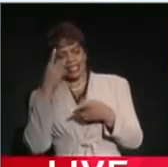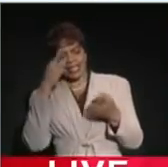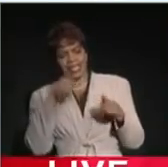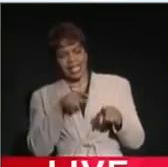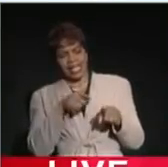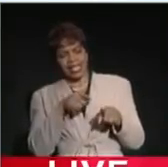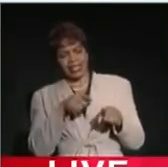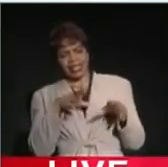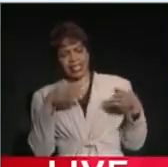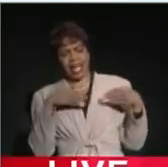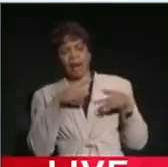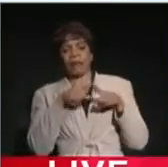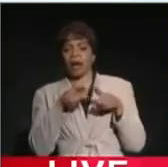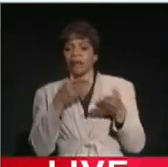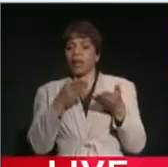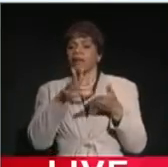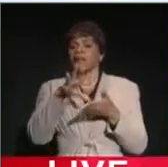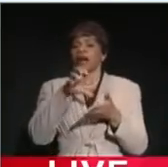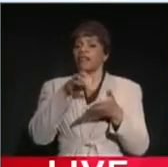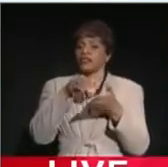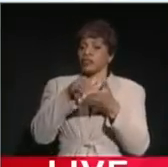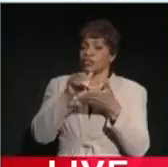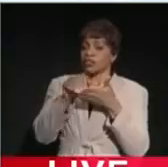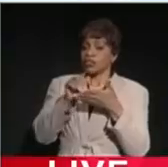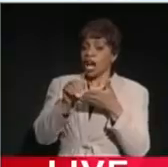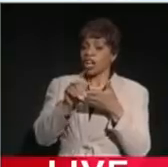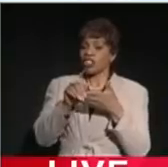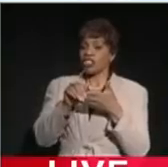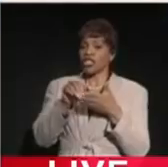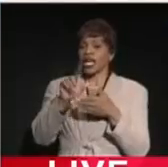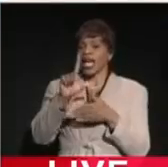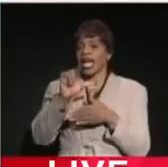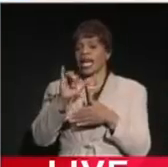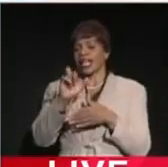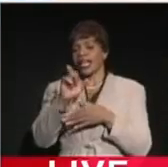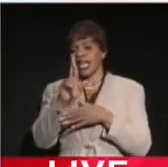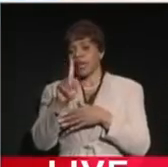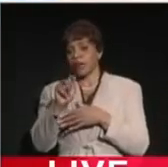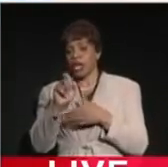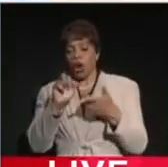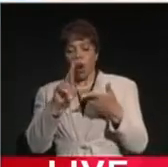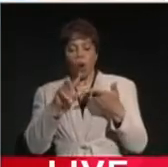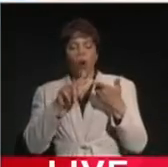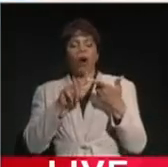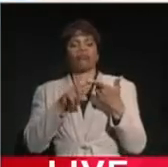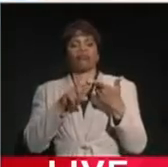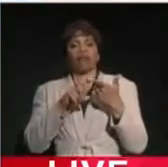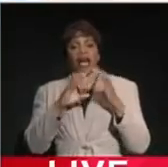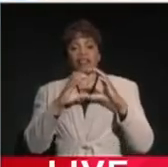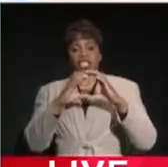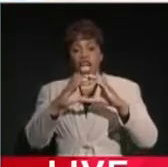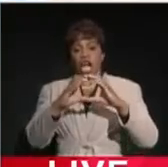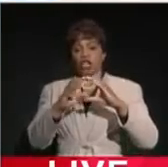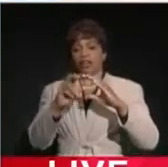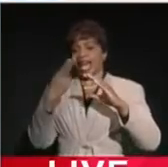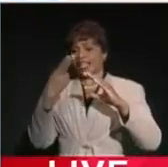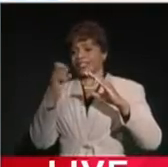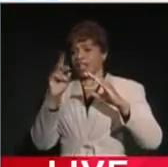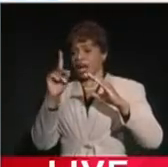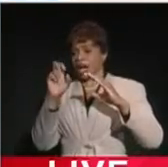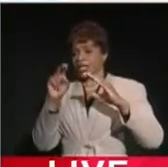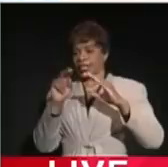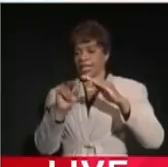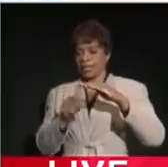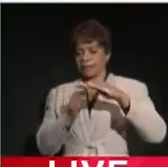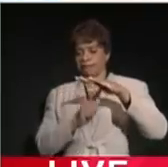billion into Newark Liberty. We're going to build out Hudson Bergen Light Rail. We're going to actually build the Gateway Tunnel under the Hudson. We're going to fully fund